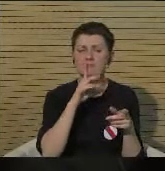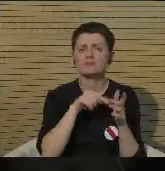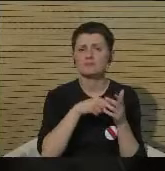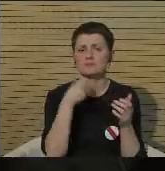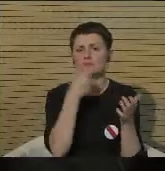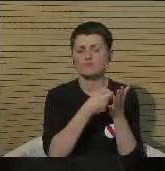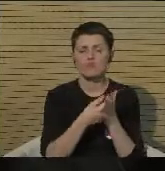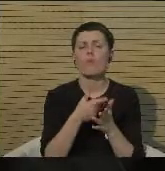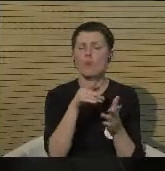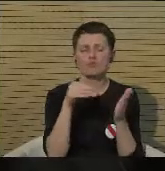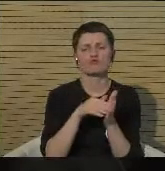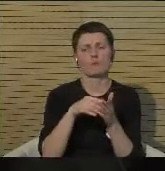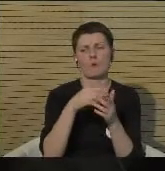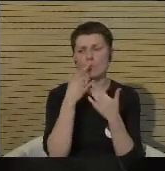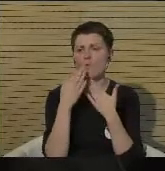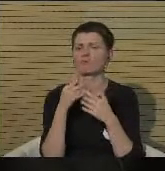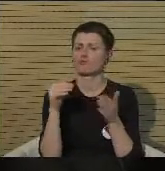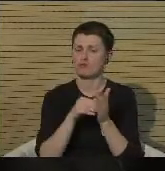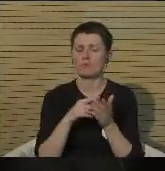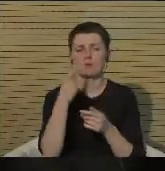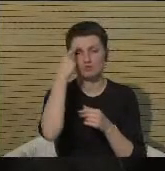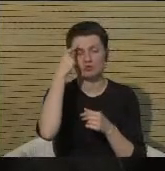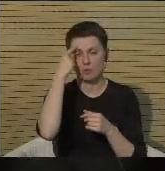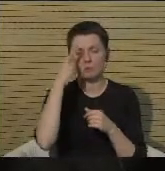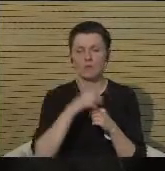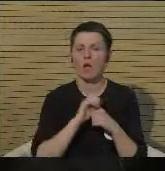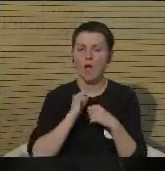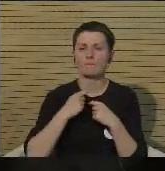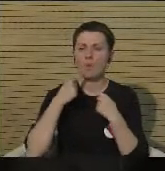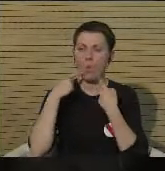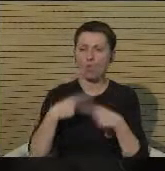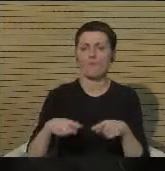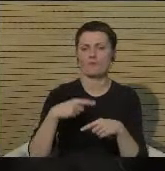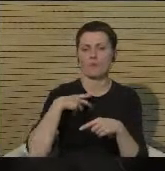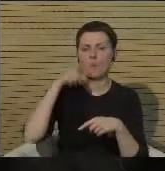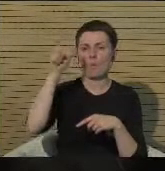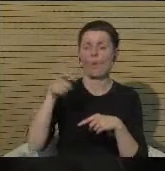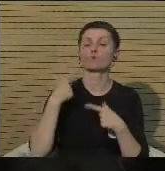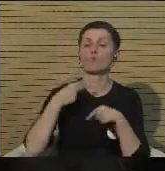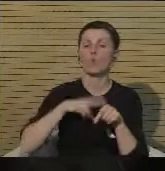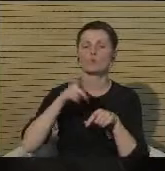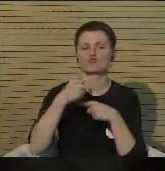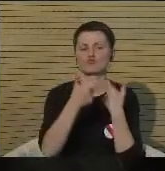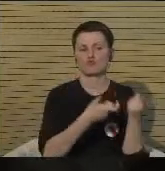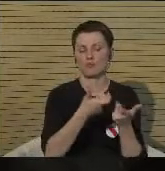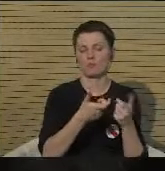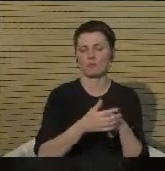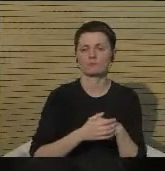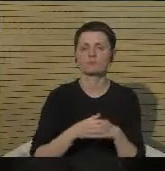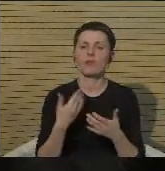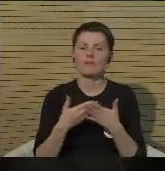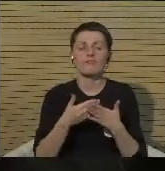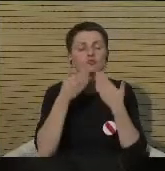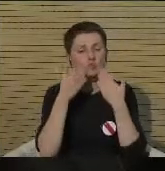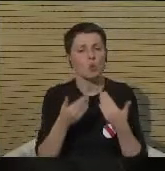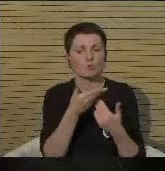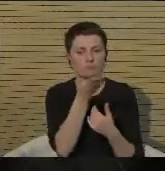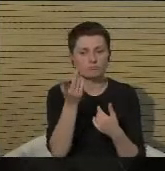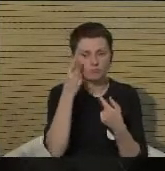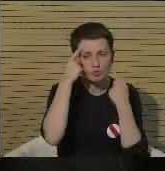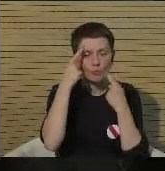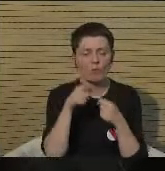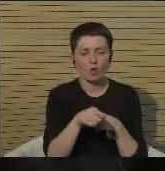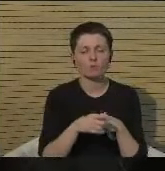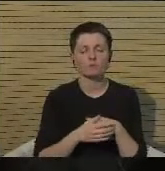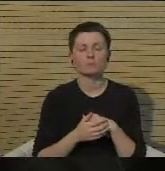in support of those who were persecuted by the state, and find out those who are